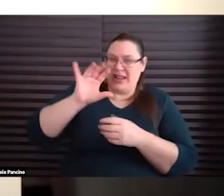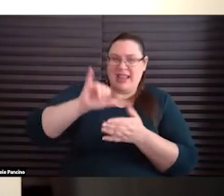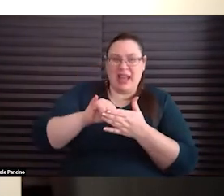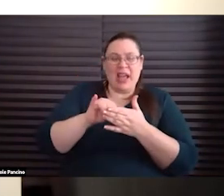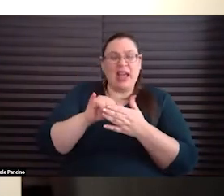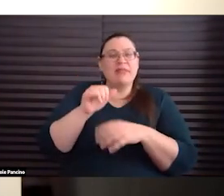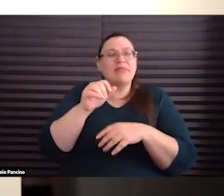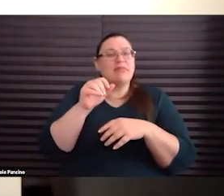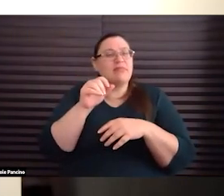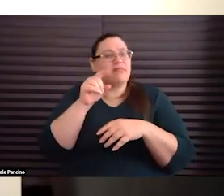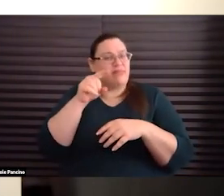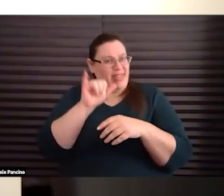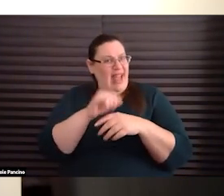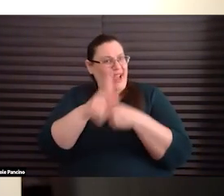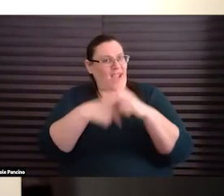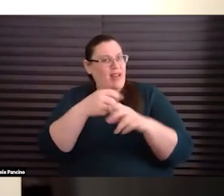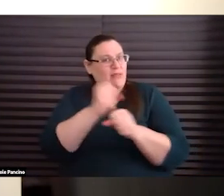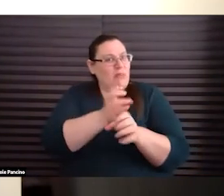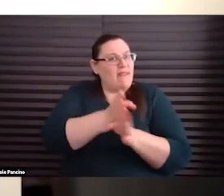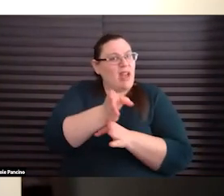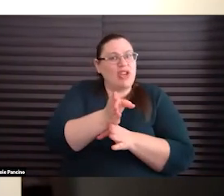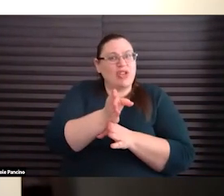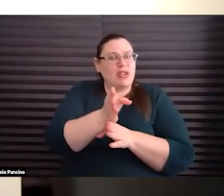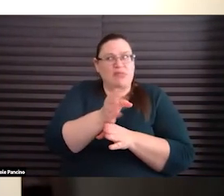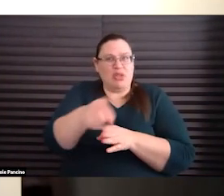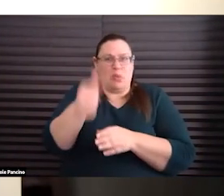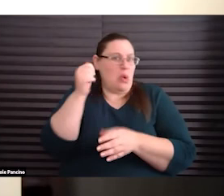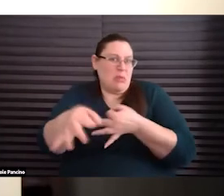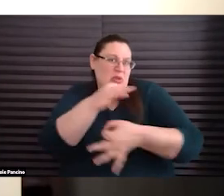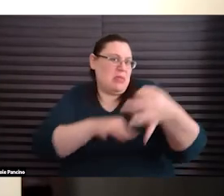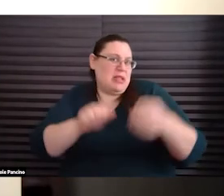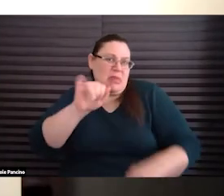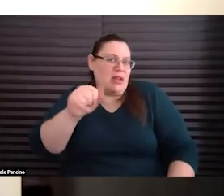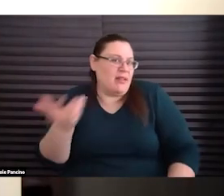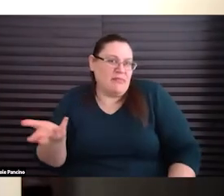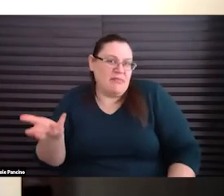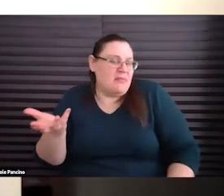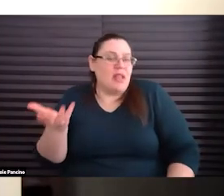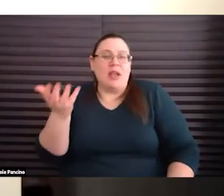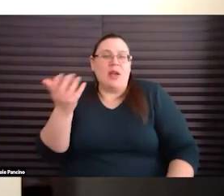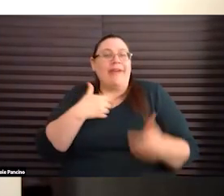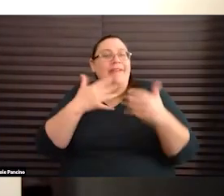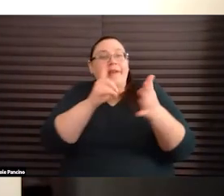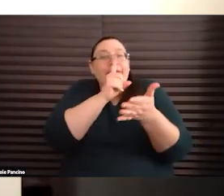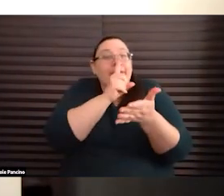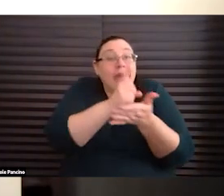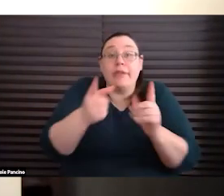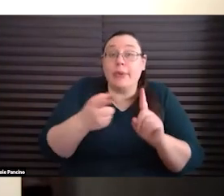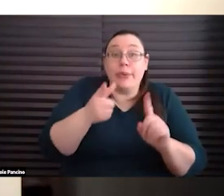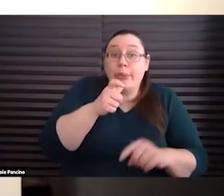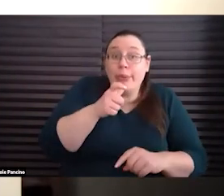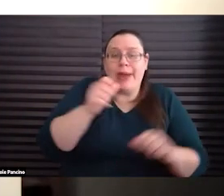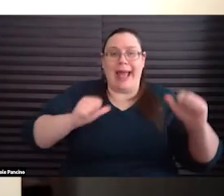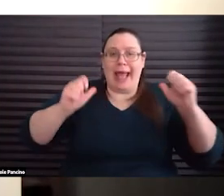the professions that really are not going to be replaced by AI. We fall in love with actors. We want to know